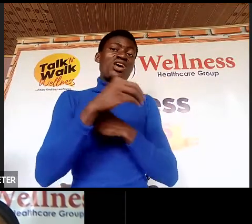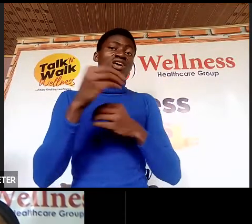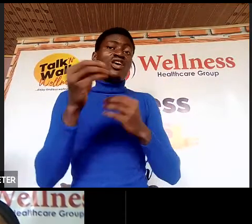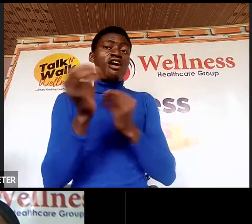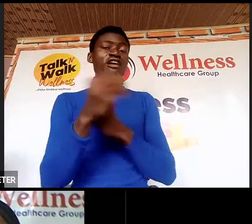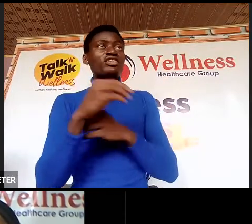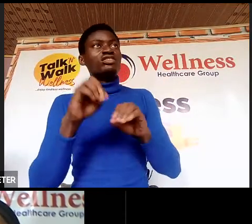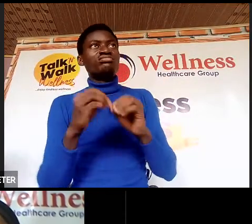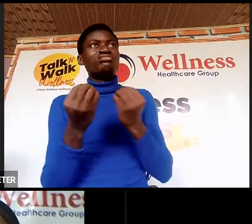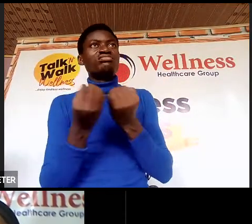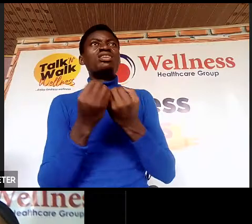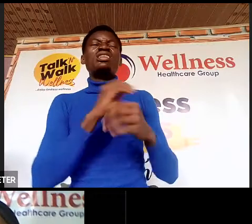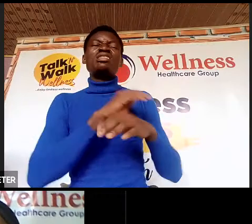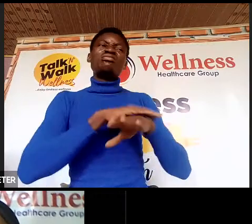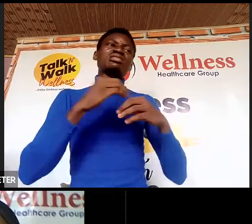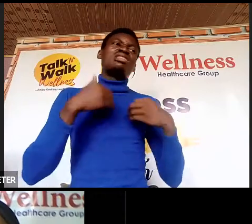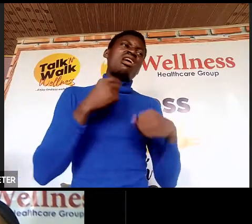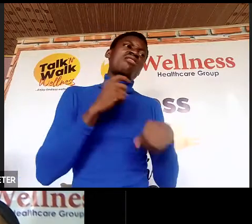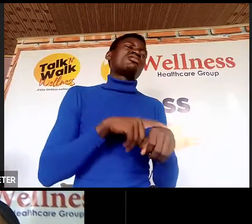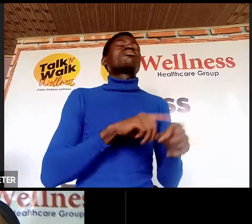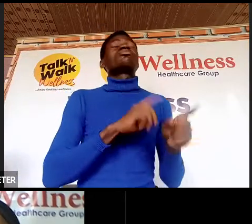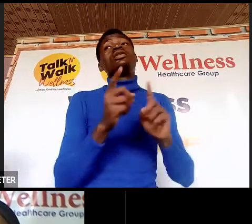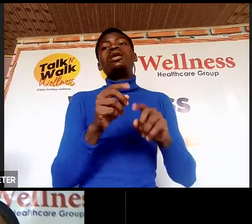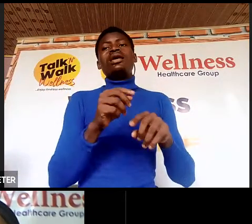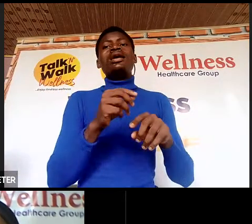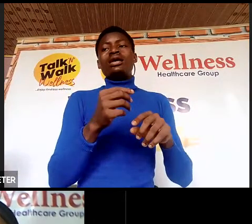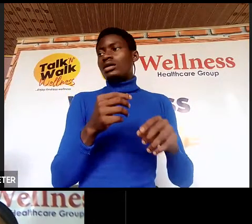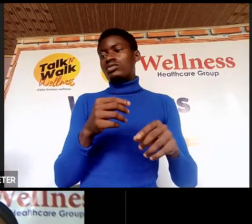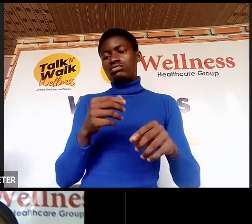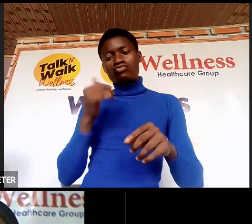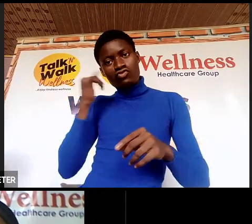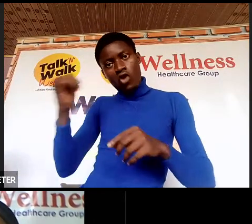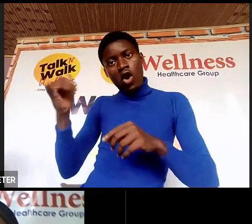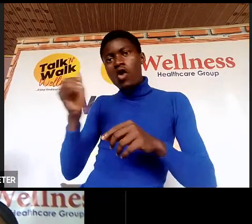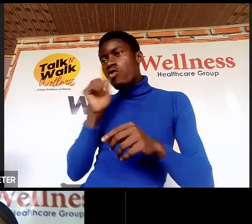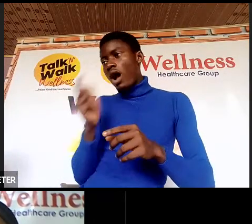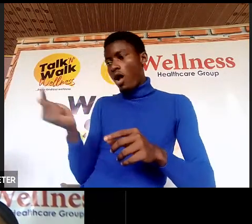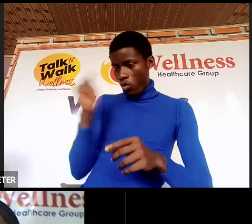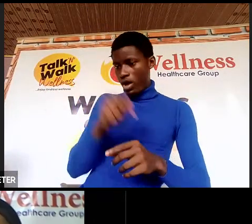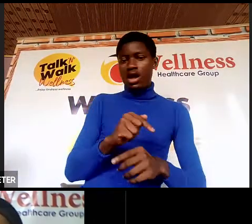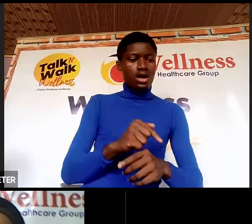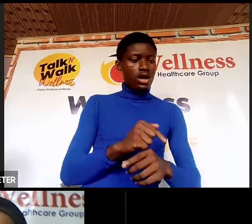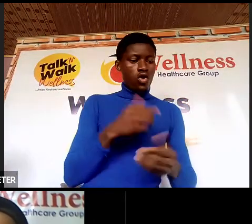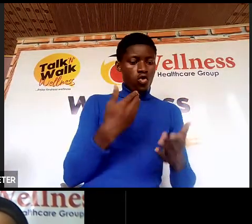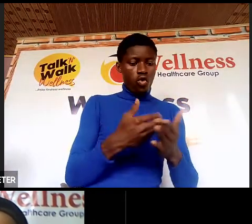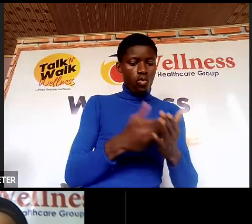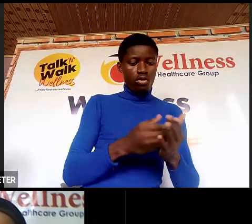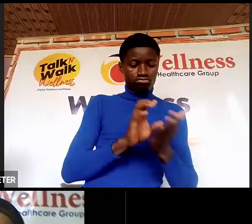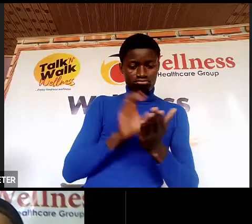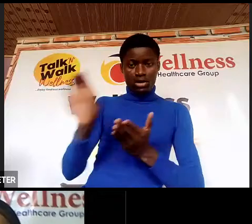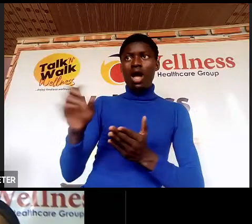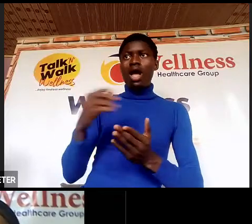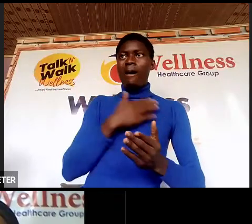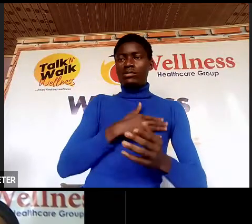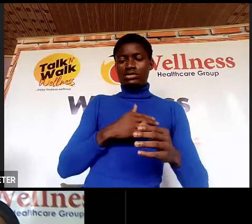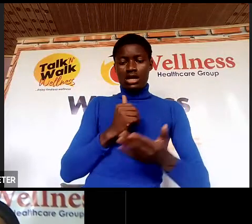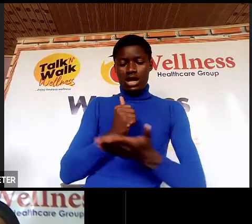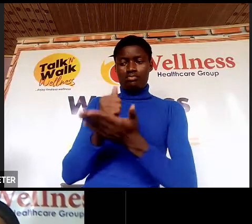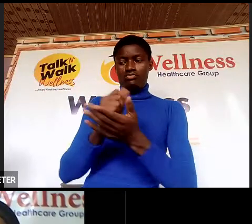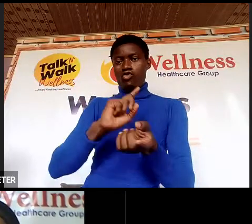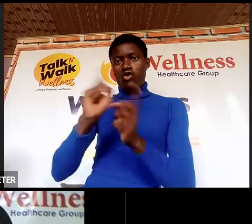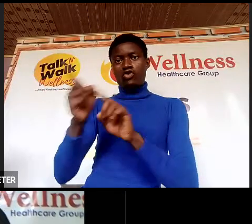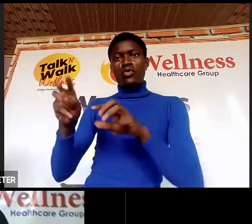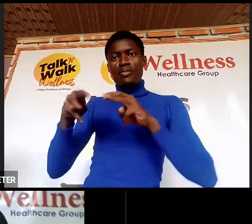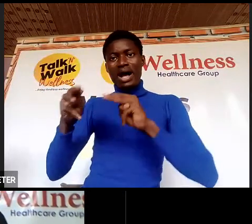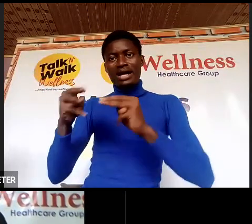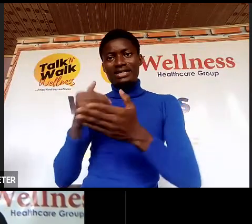that that she will buy them good quality things because she's like them. That she understands them. So it's the number 5 thing is that in